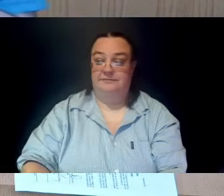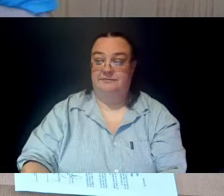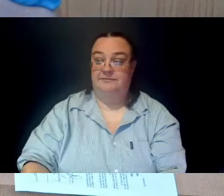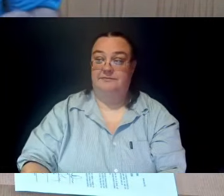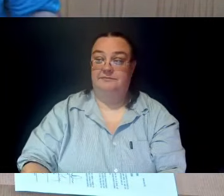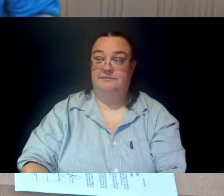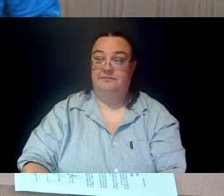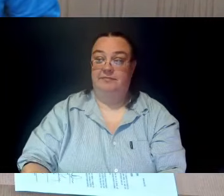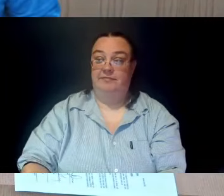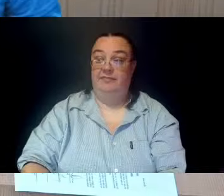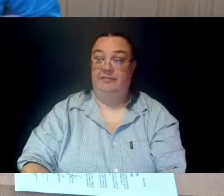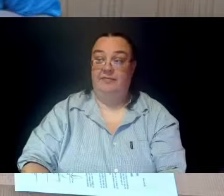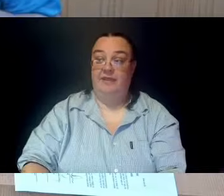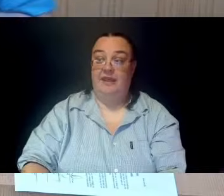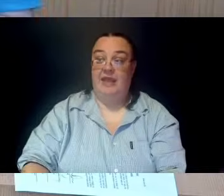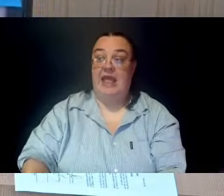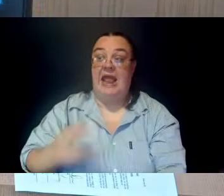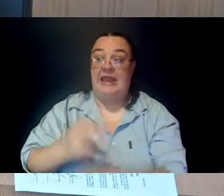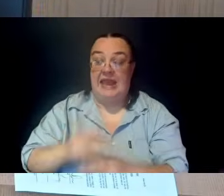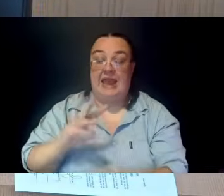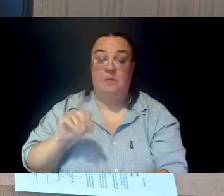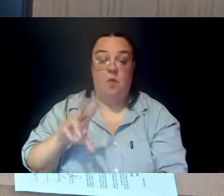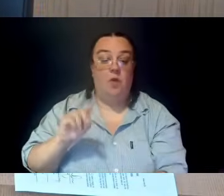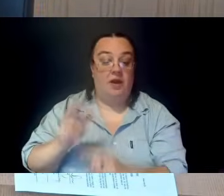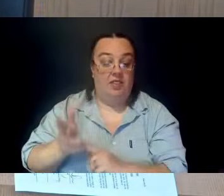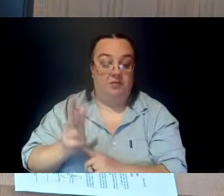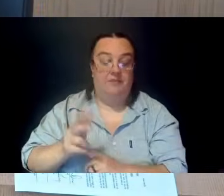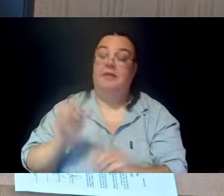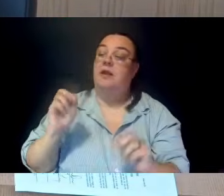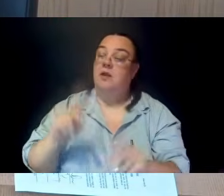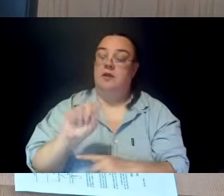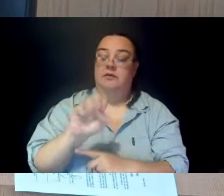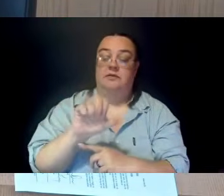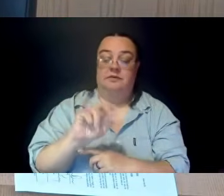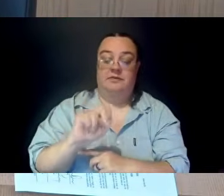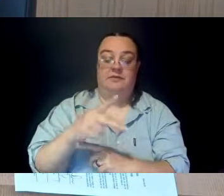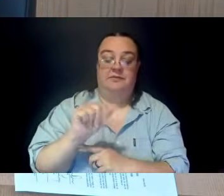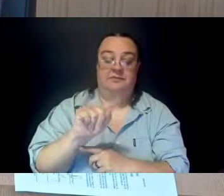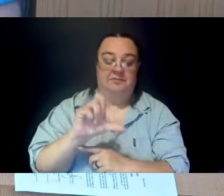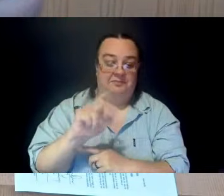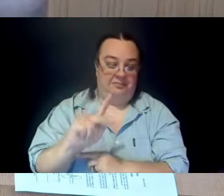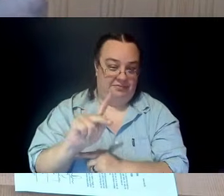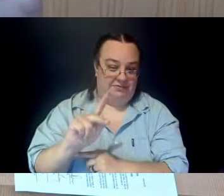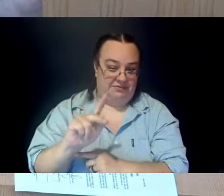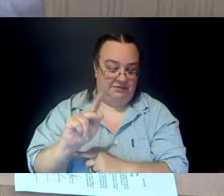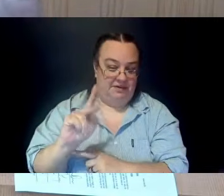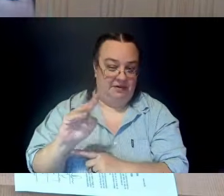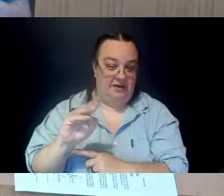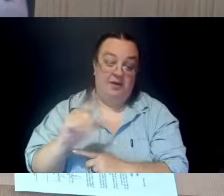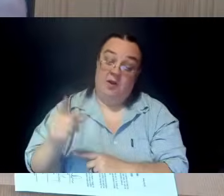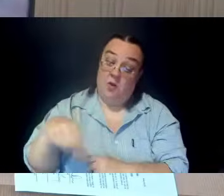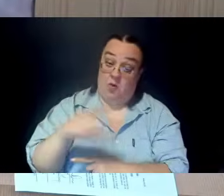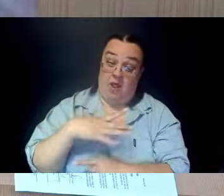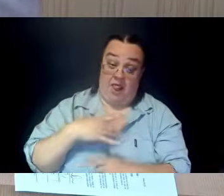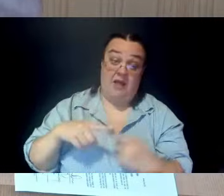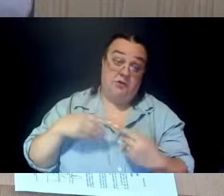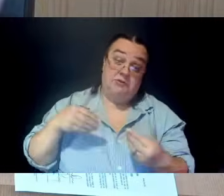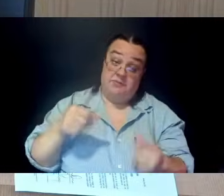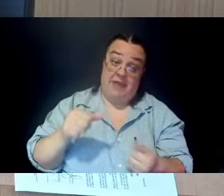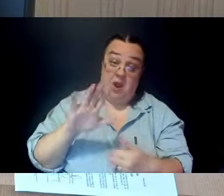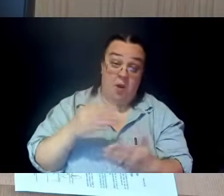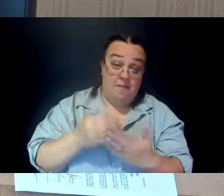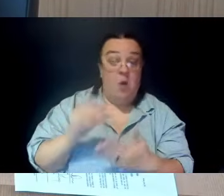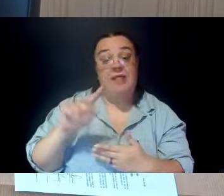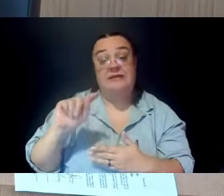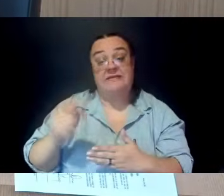Your name, your ward, and you have 3 minutes. Okay. Sean Patrick, or you guys like to spend your money, or the taxpayers' money.